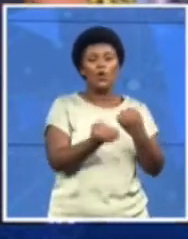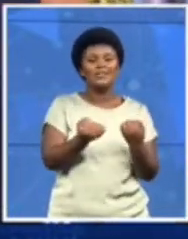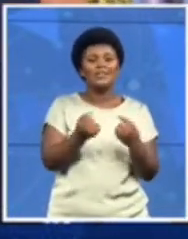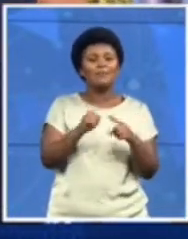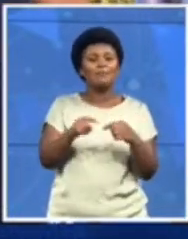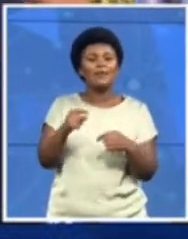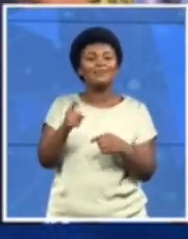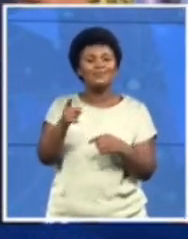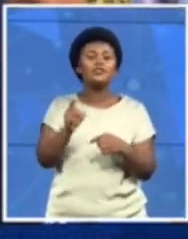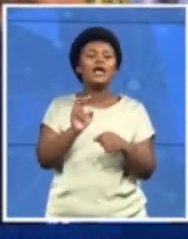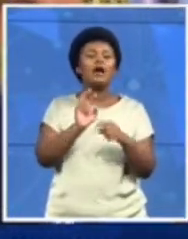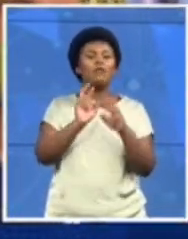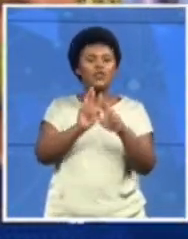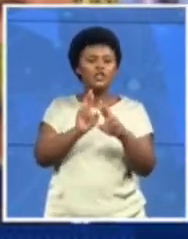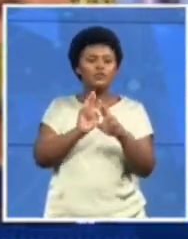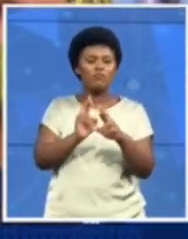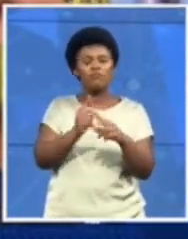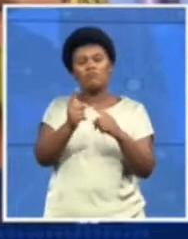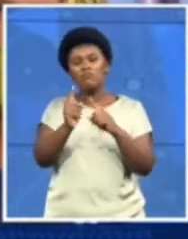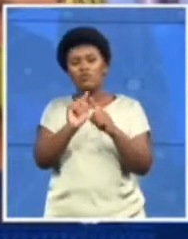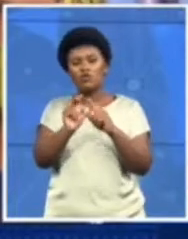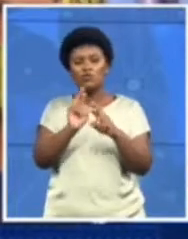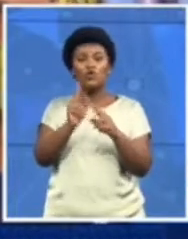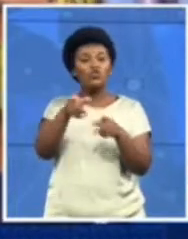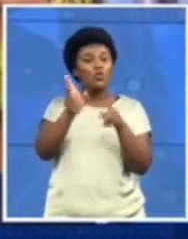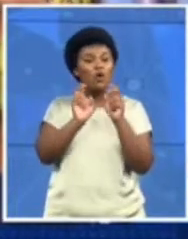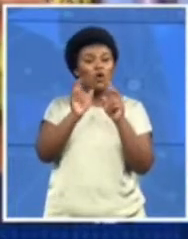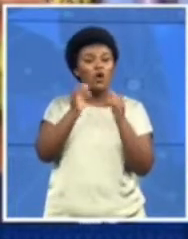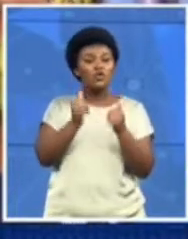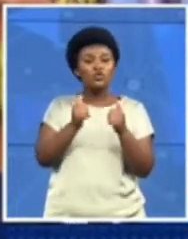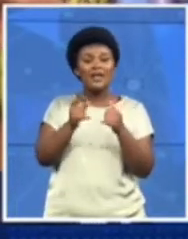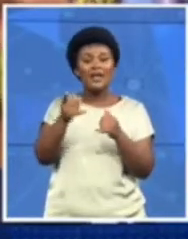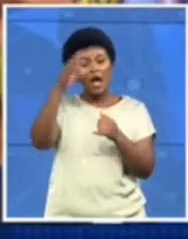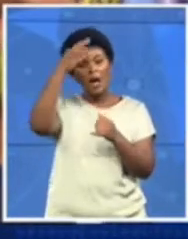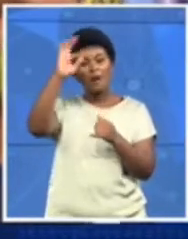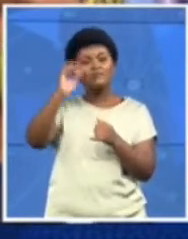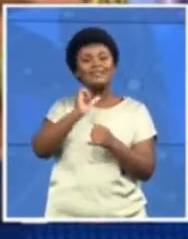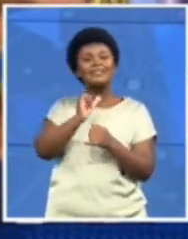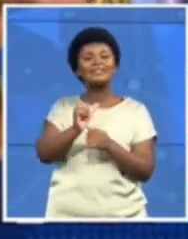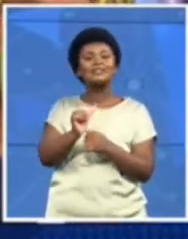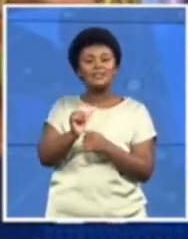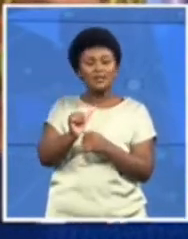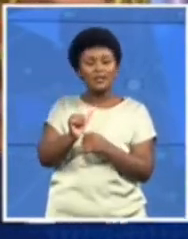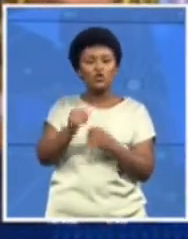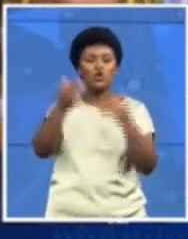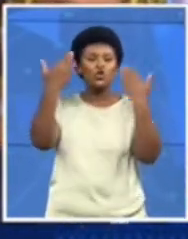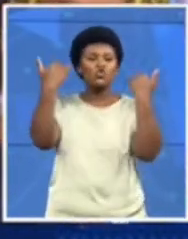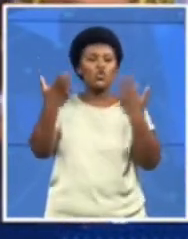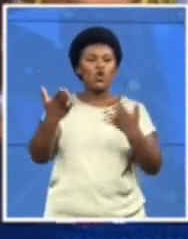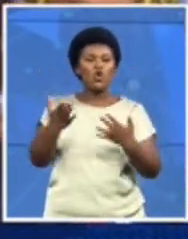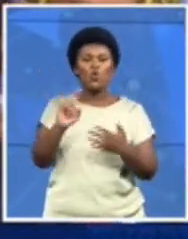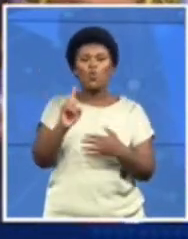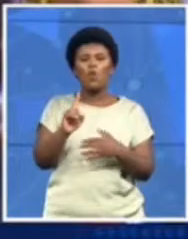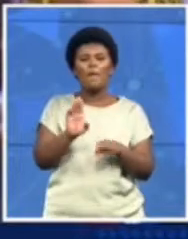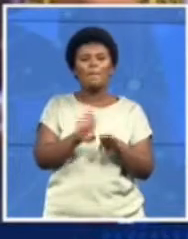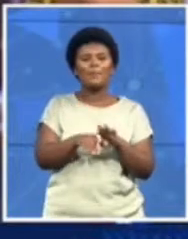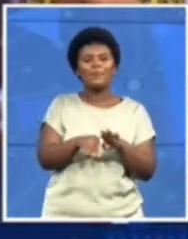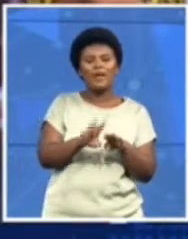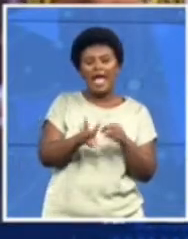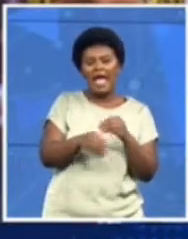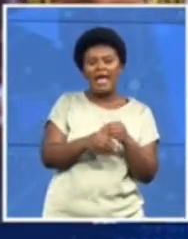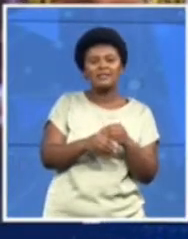You heard today, the state is saying, we don't know what charges to add, but we can say arson, because